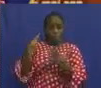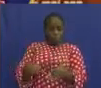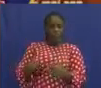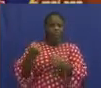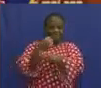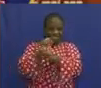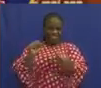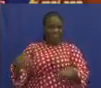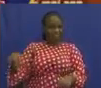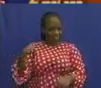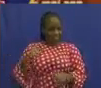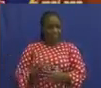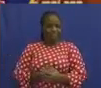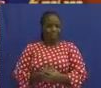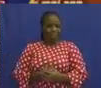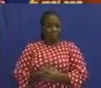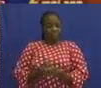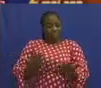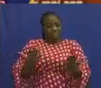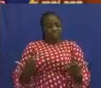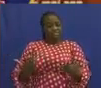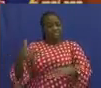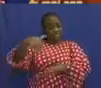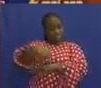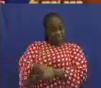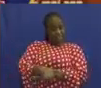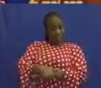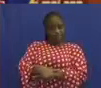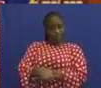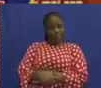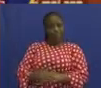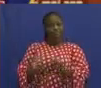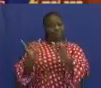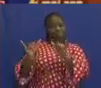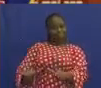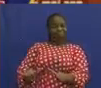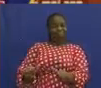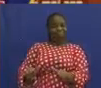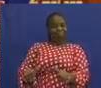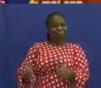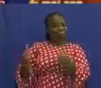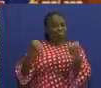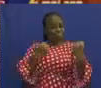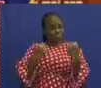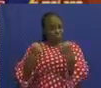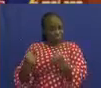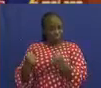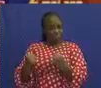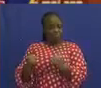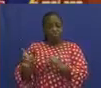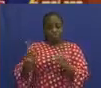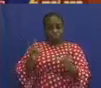save us. I ask this evening that we remain steadfast in our adherence